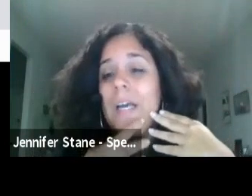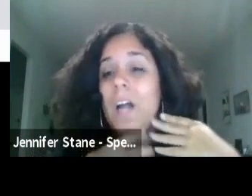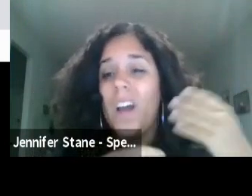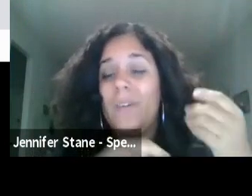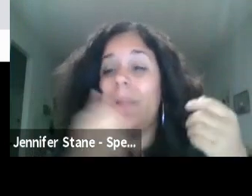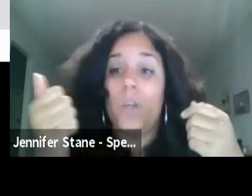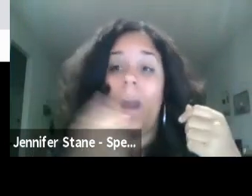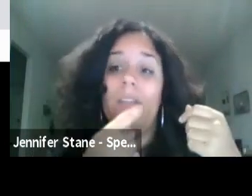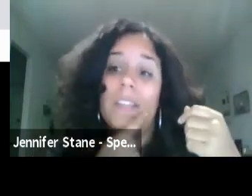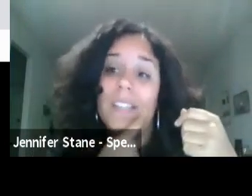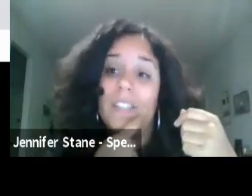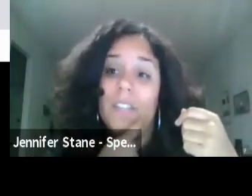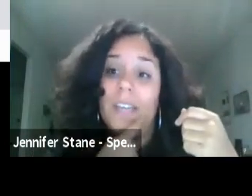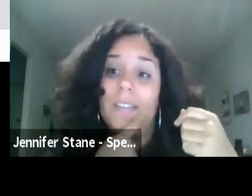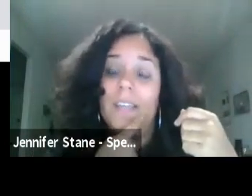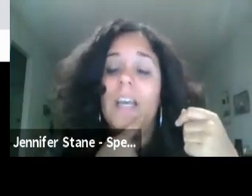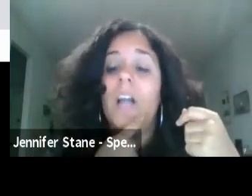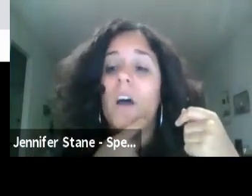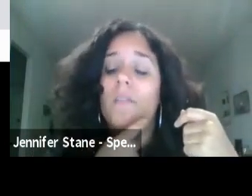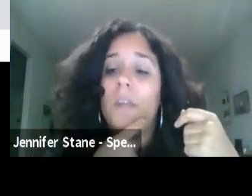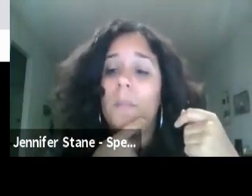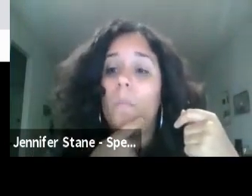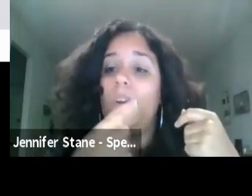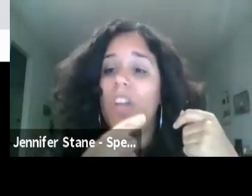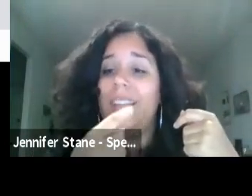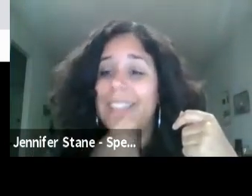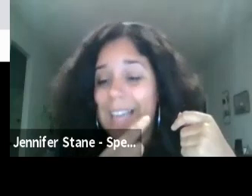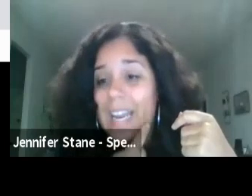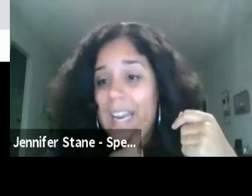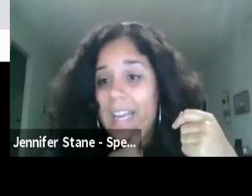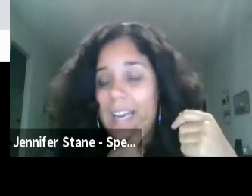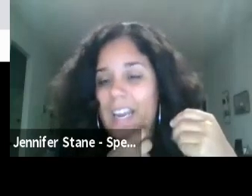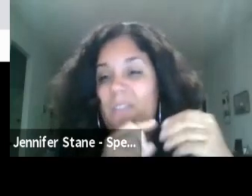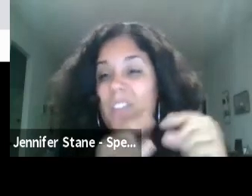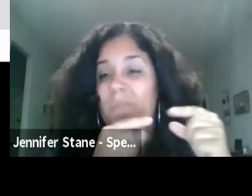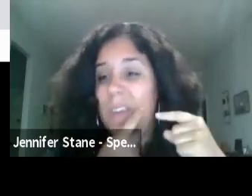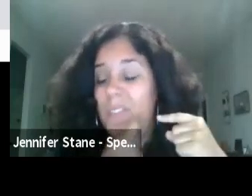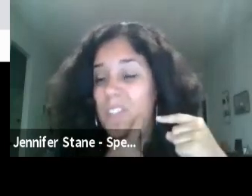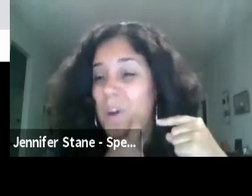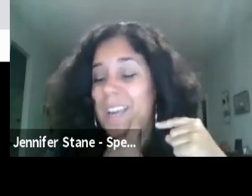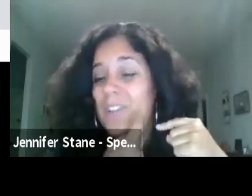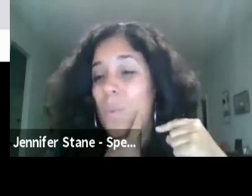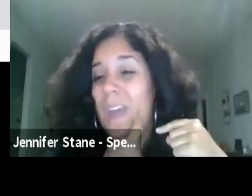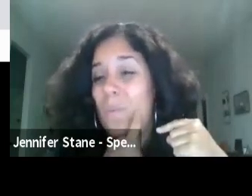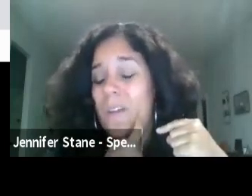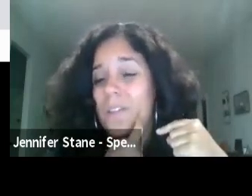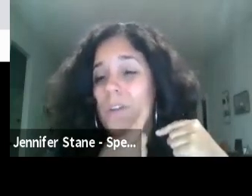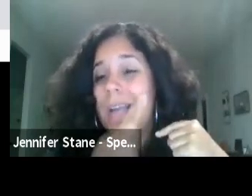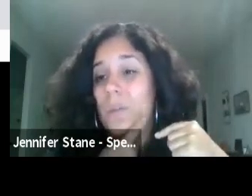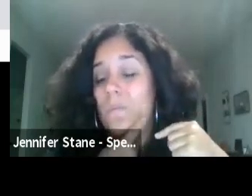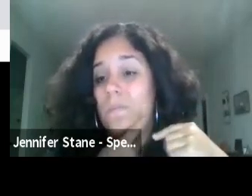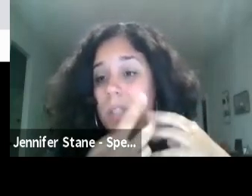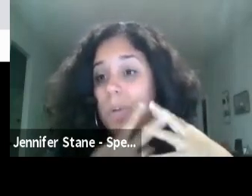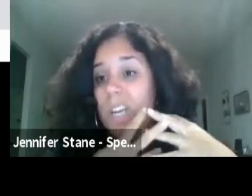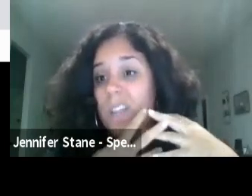wet. A lot of them, like your white fillings that you get, a lot of them will not stay in if the spot gets wet while they're